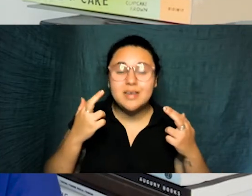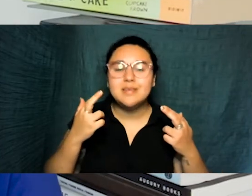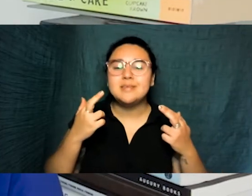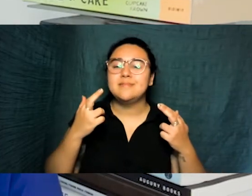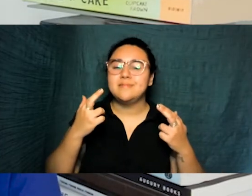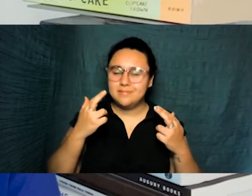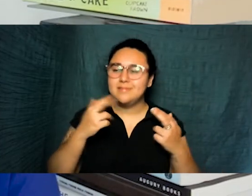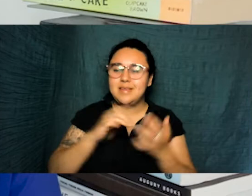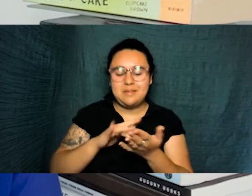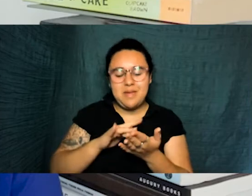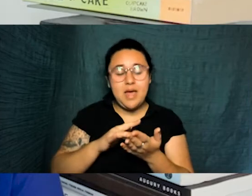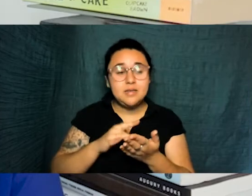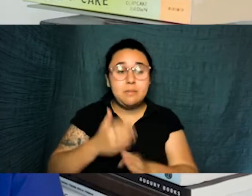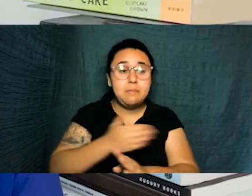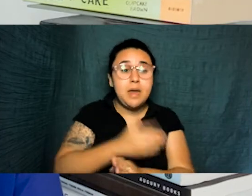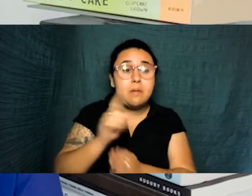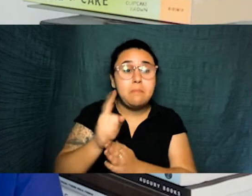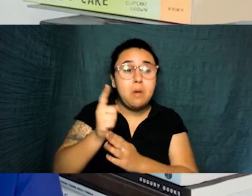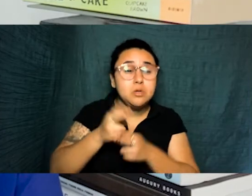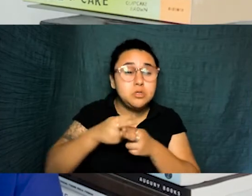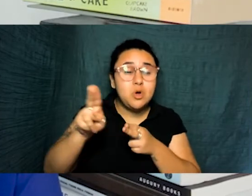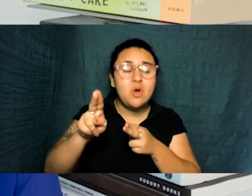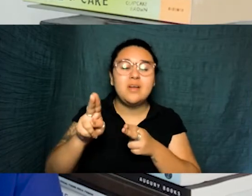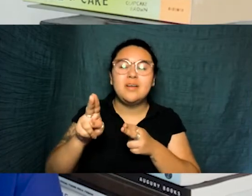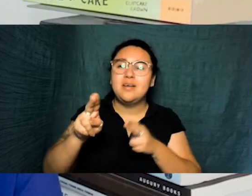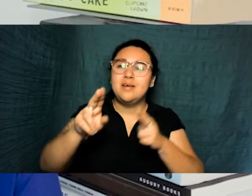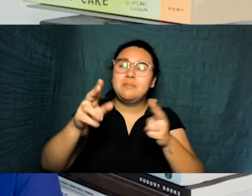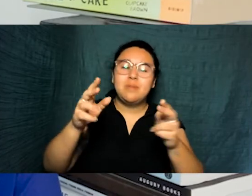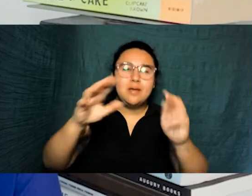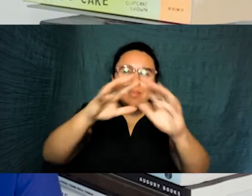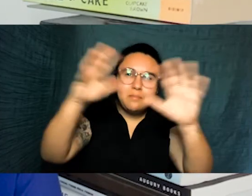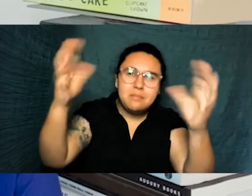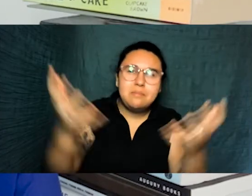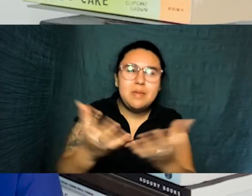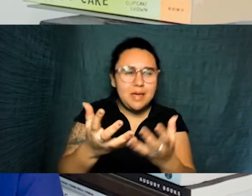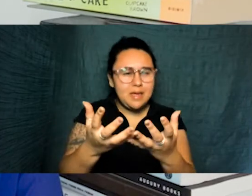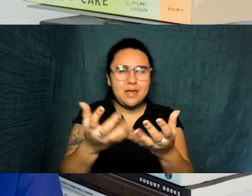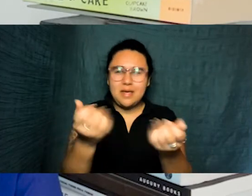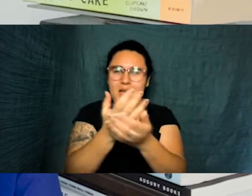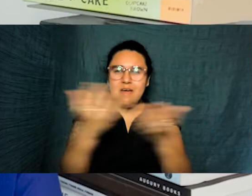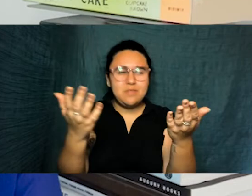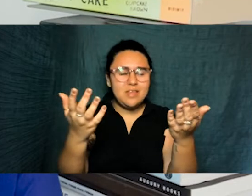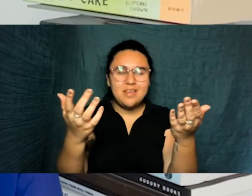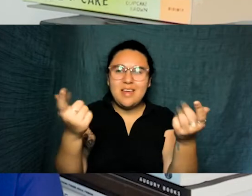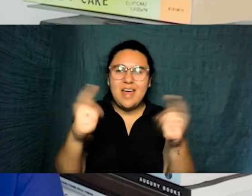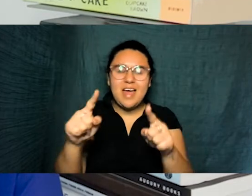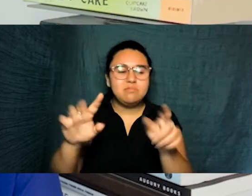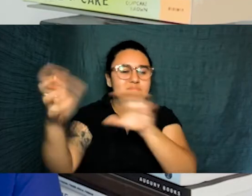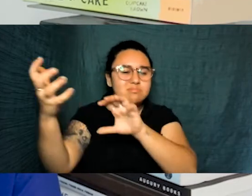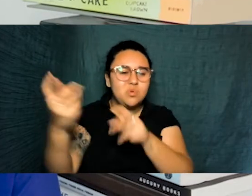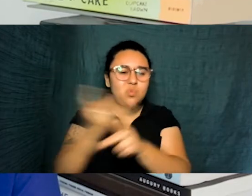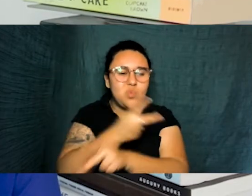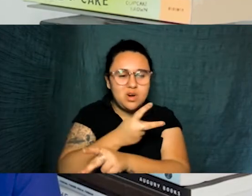big picture apart. As I waited for her to wake, I sat on my bed, chain-smoking menthol cigarettes.